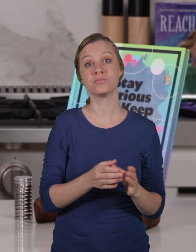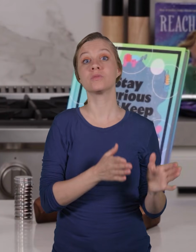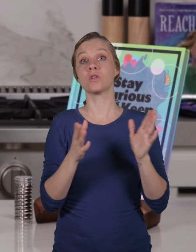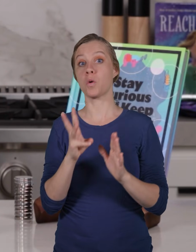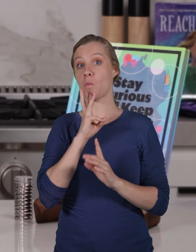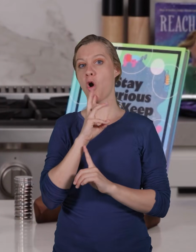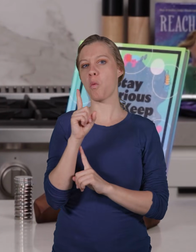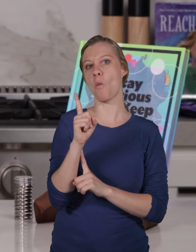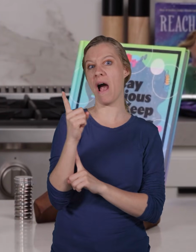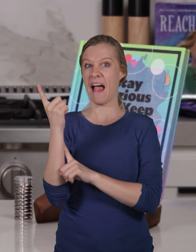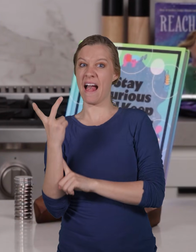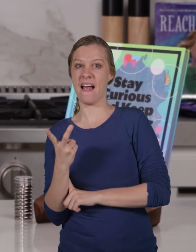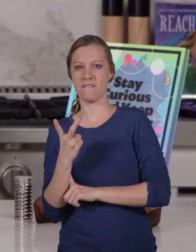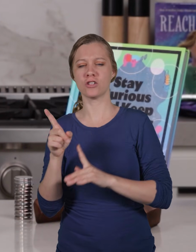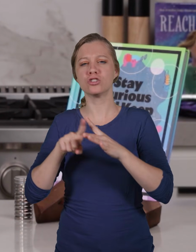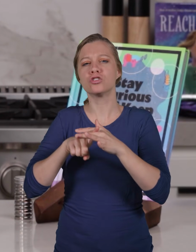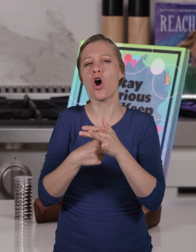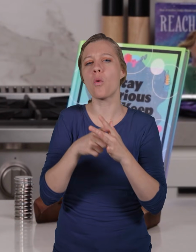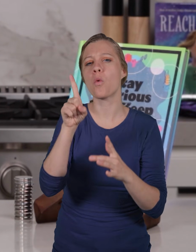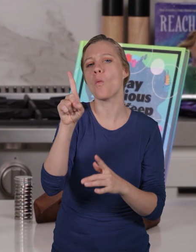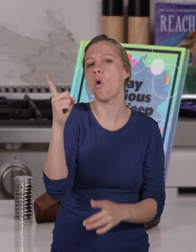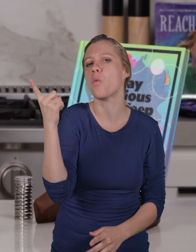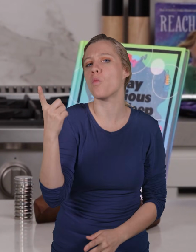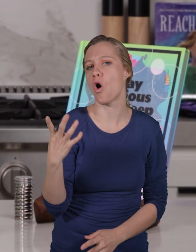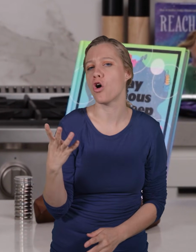is 1.5 cups. I'm gonna start with